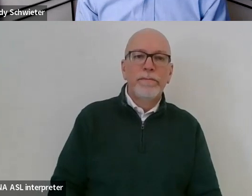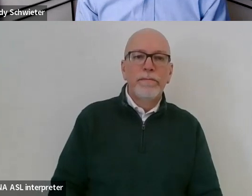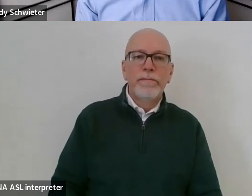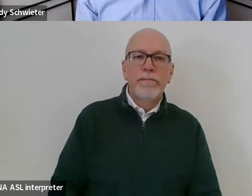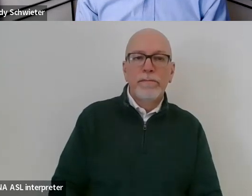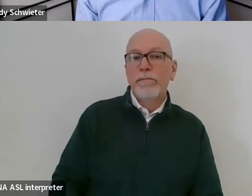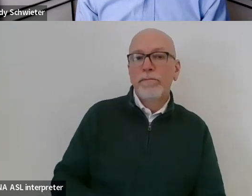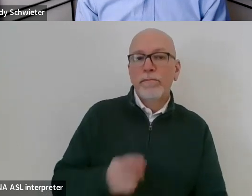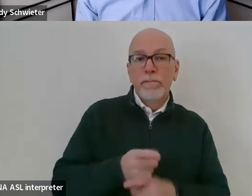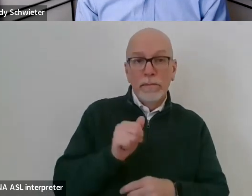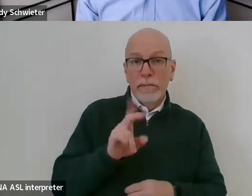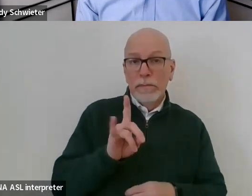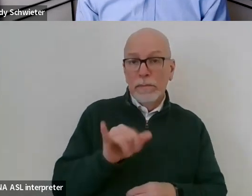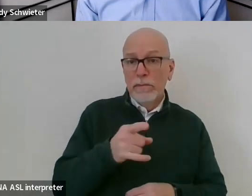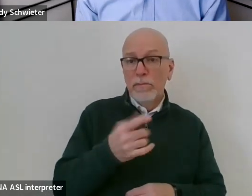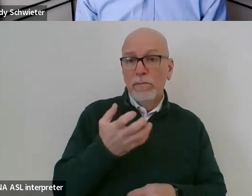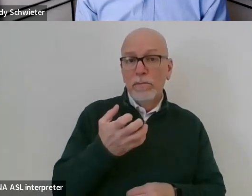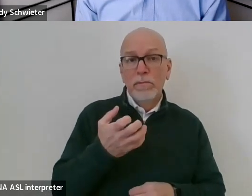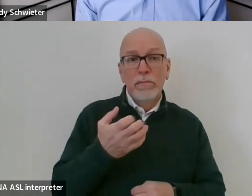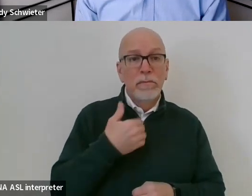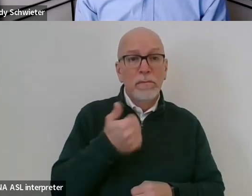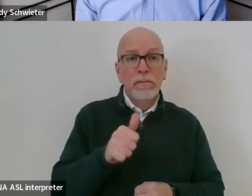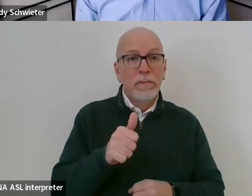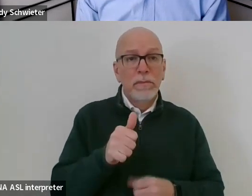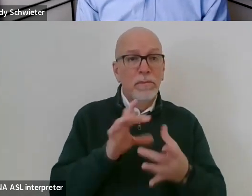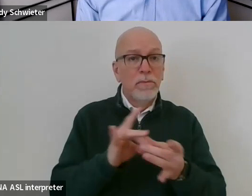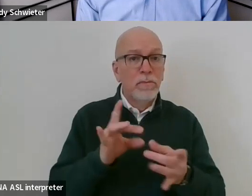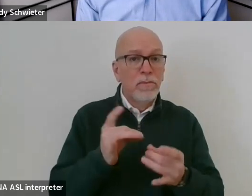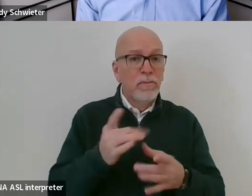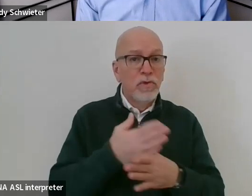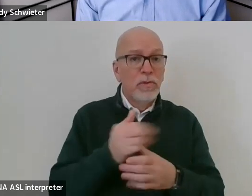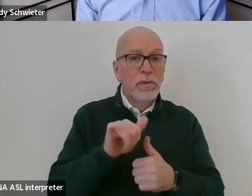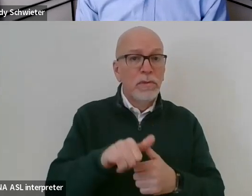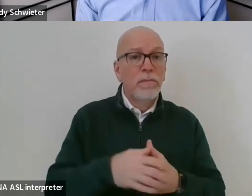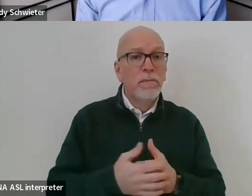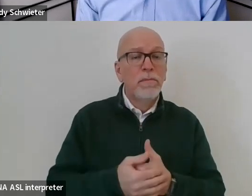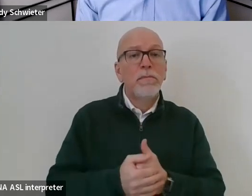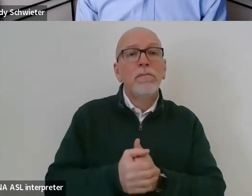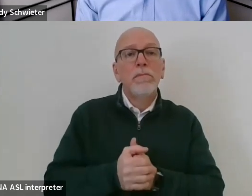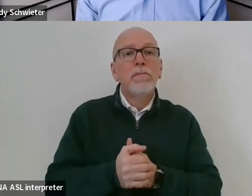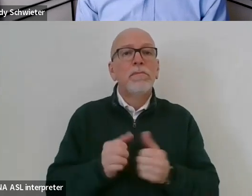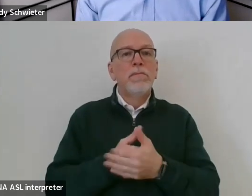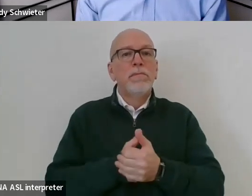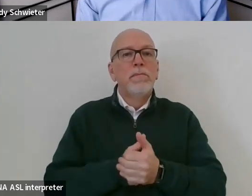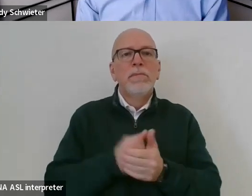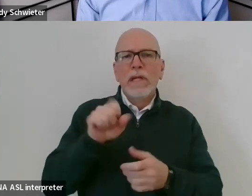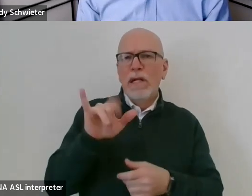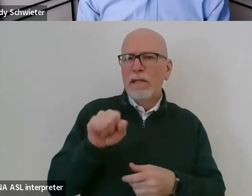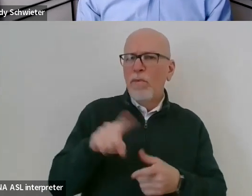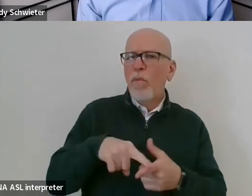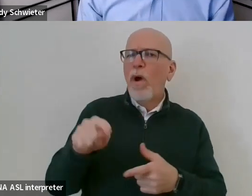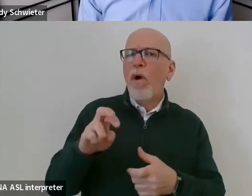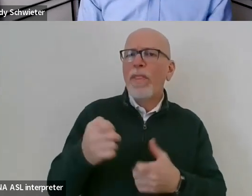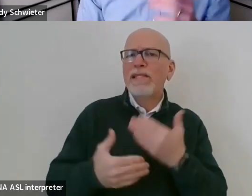So Andy, you have any thoughts that you want to share with this, or? Yeah, I want to ask Lisa to clarify. What are those steps?